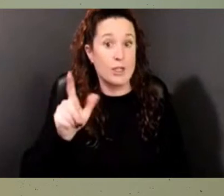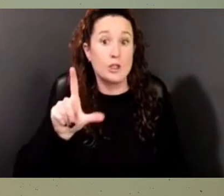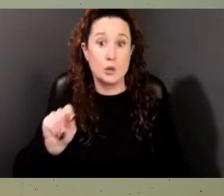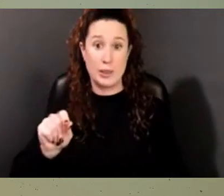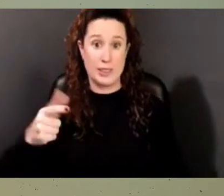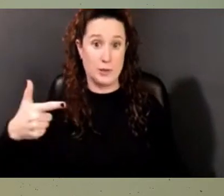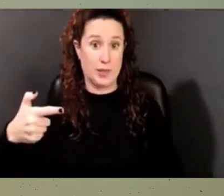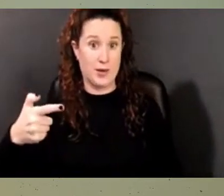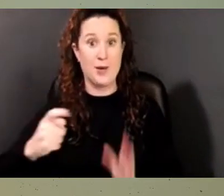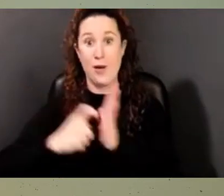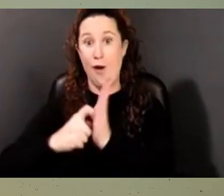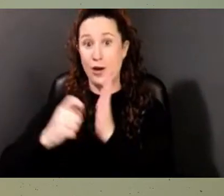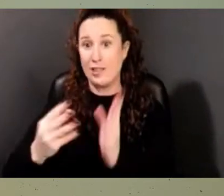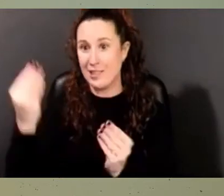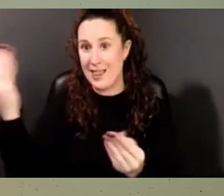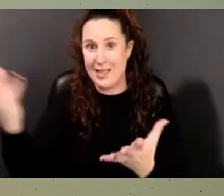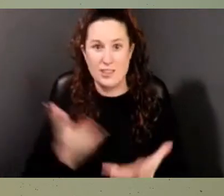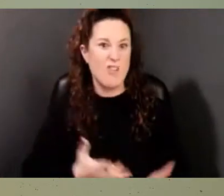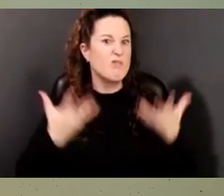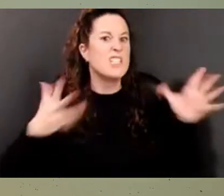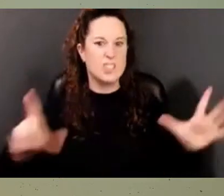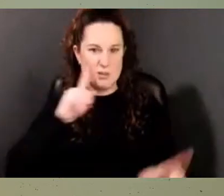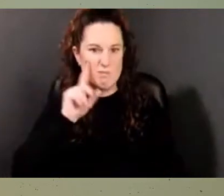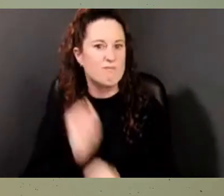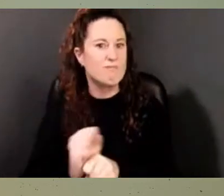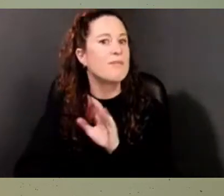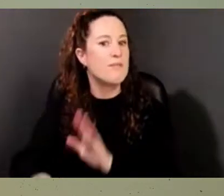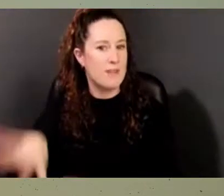us that they had found the burial ground.